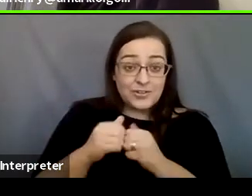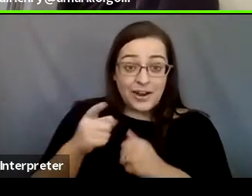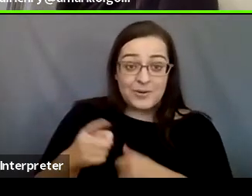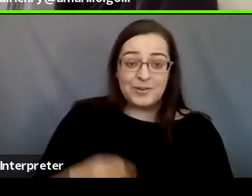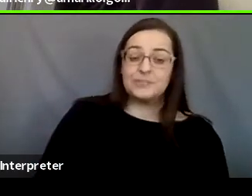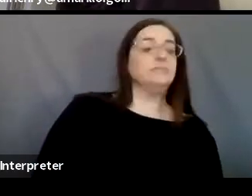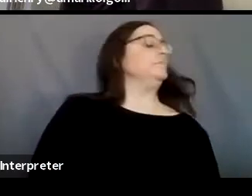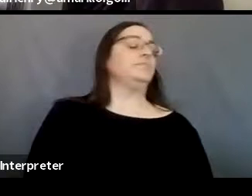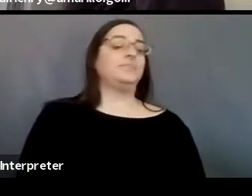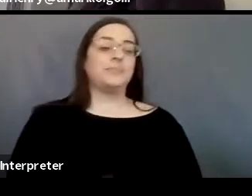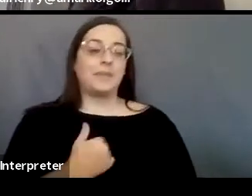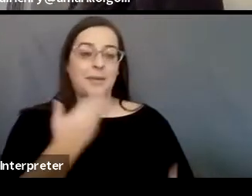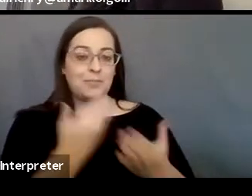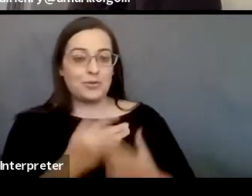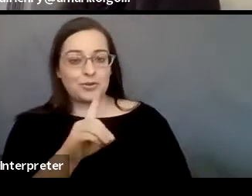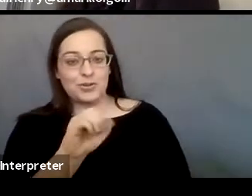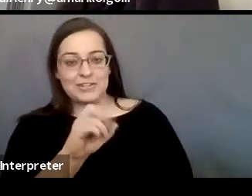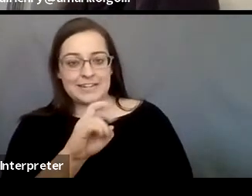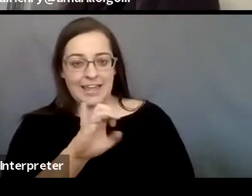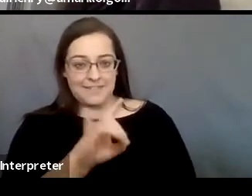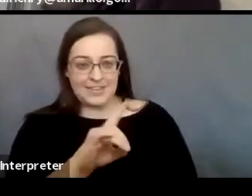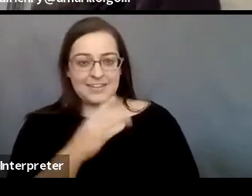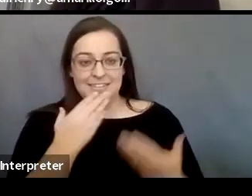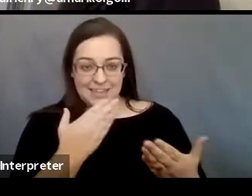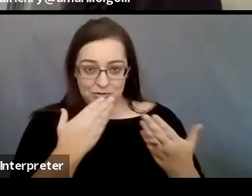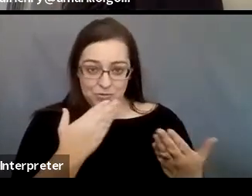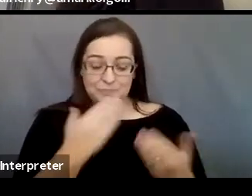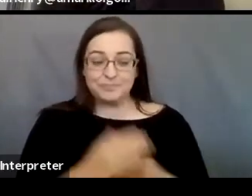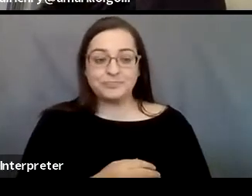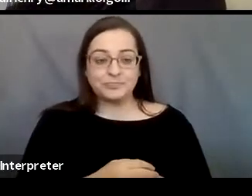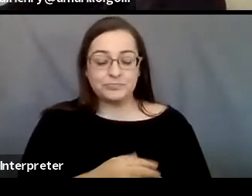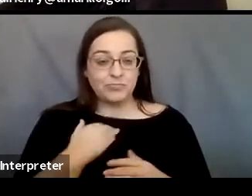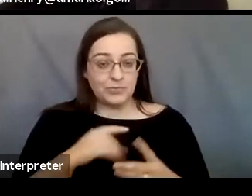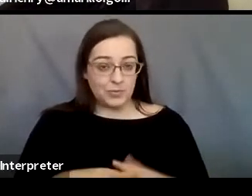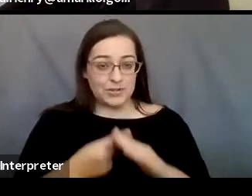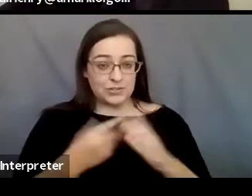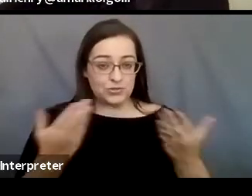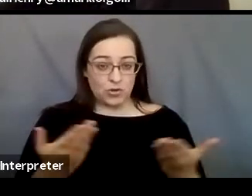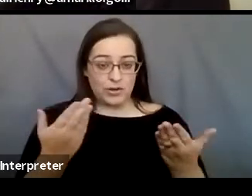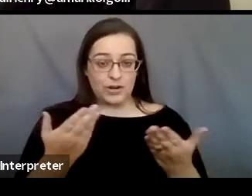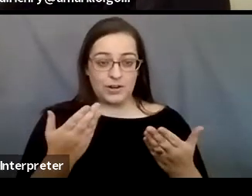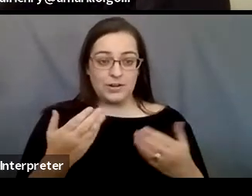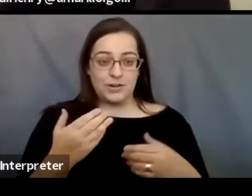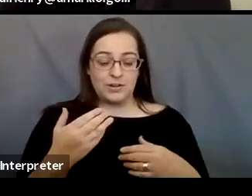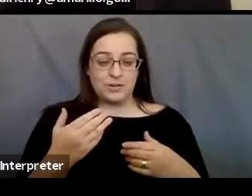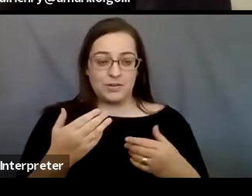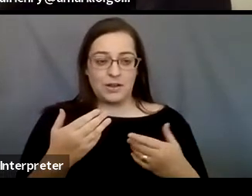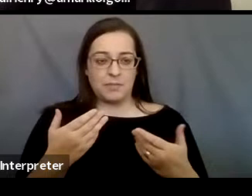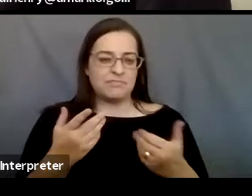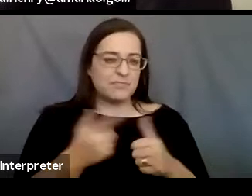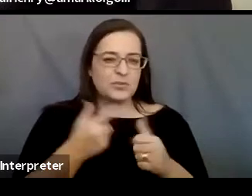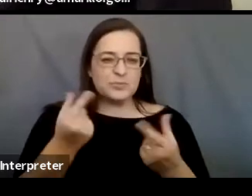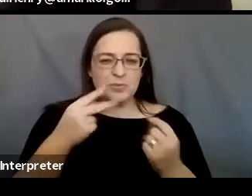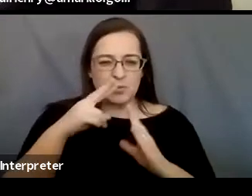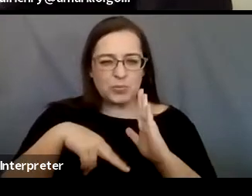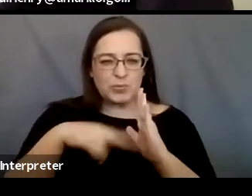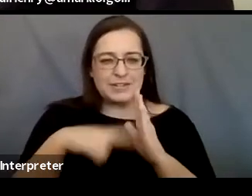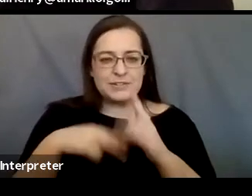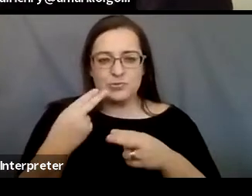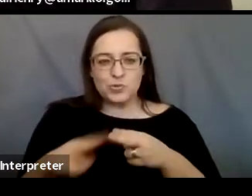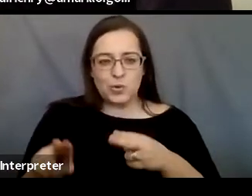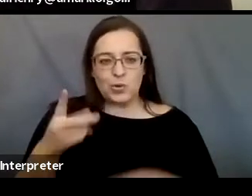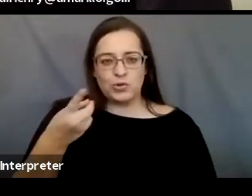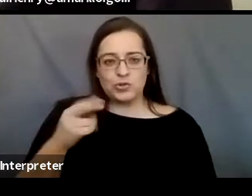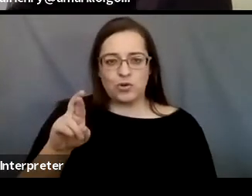today? Doing well, David. Thank you. You know, when I start here, the first thing I'm going to do is I'm going to read a short little thing that